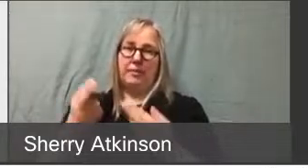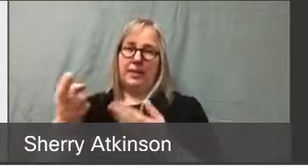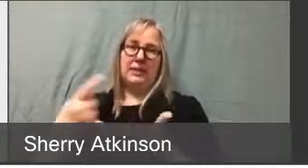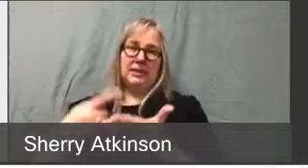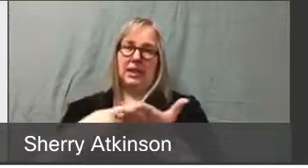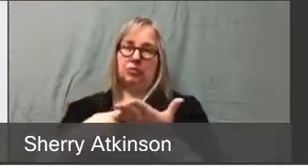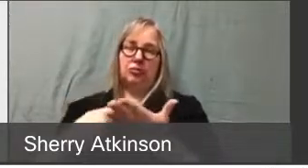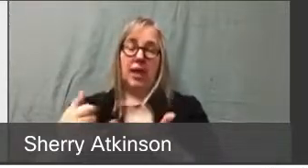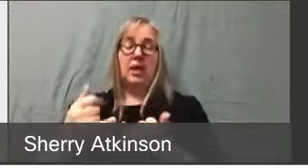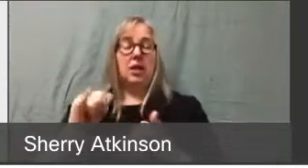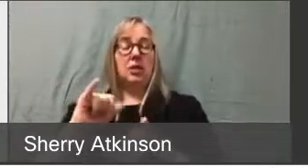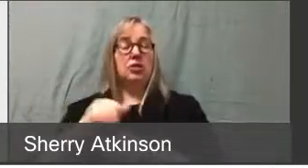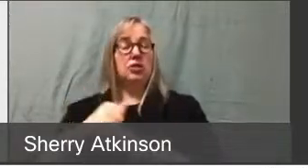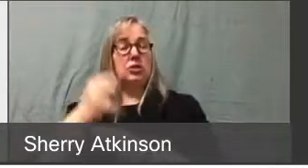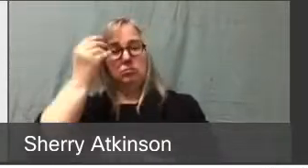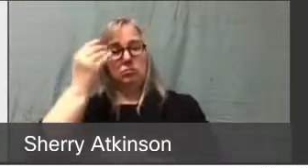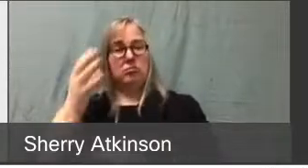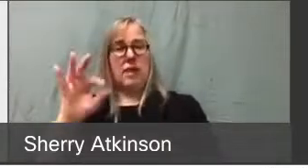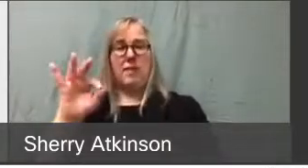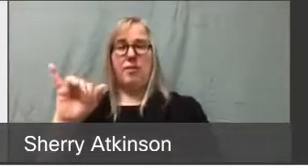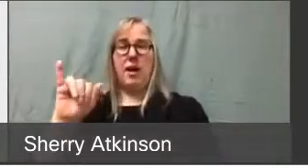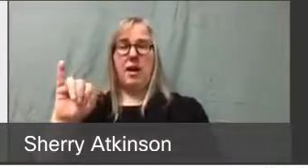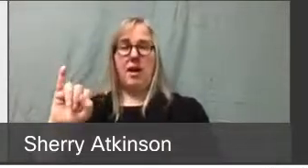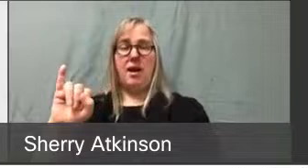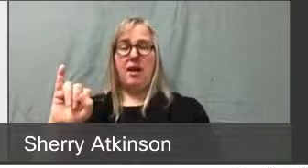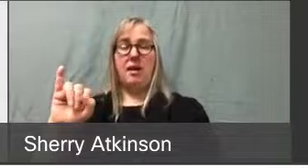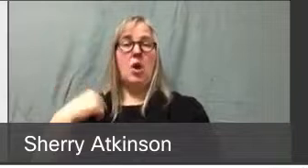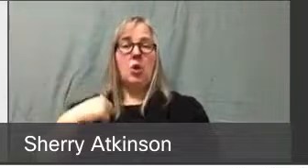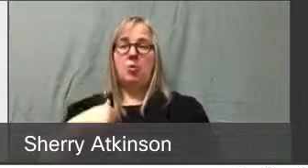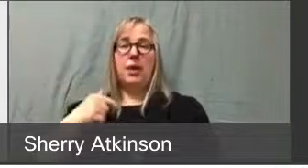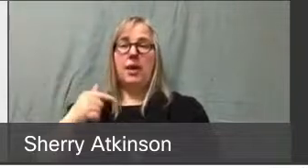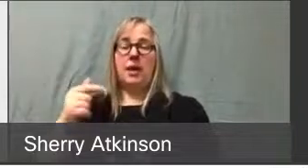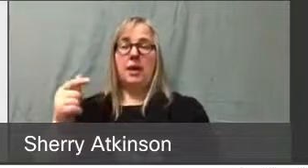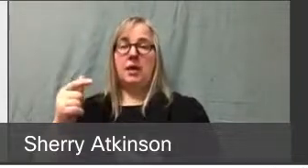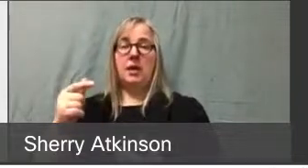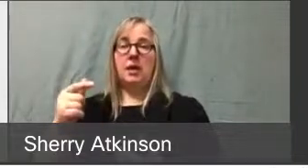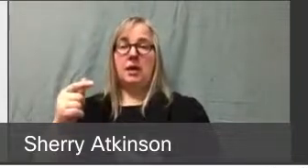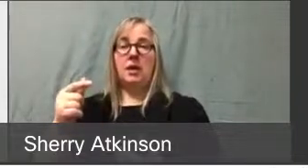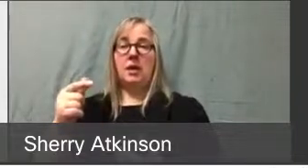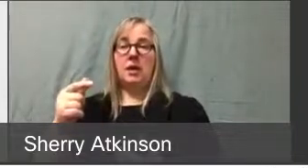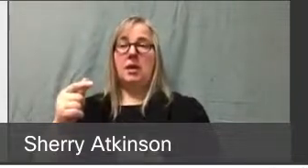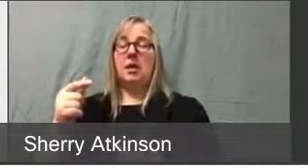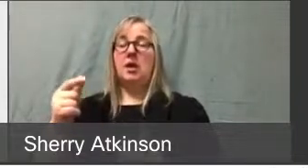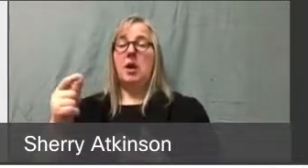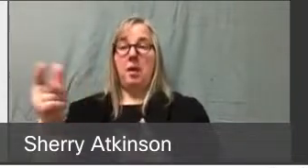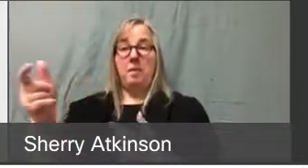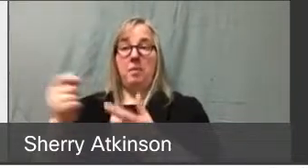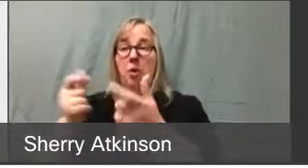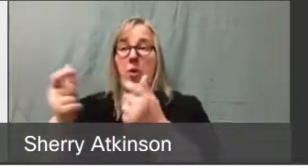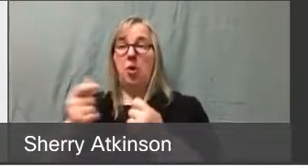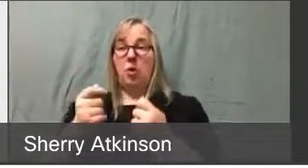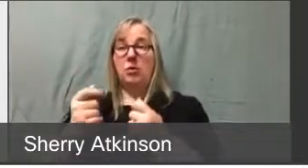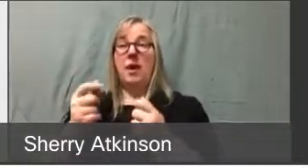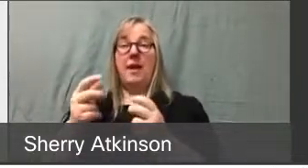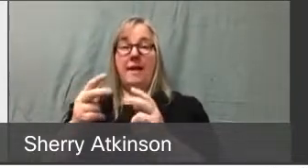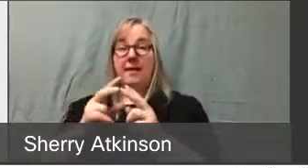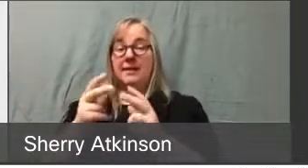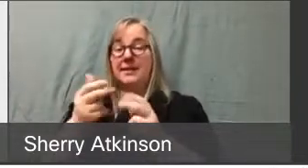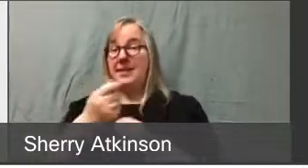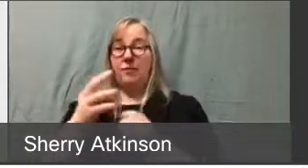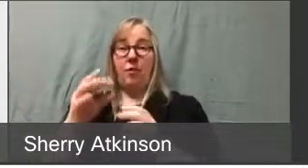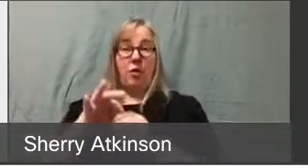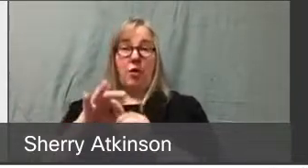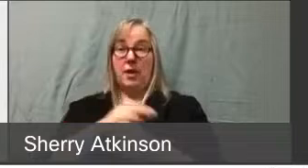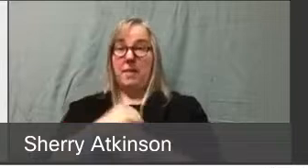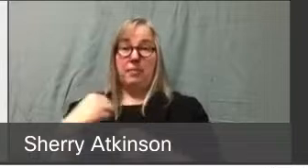FYI, we pulled several voting members from the committee, and they're assisting in crafting the